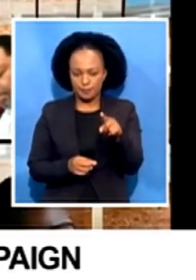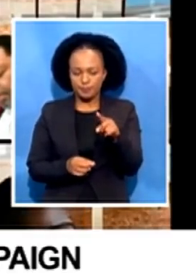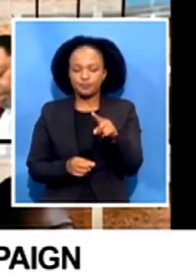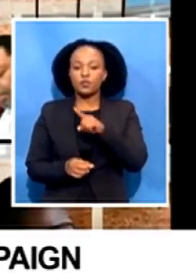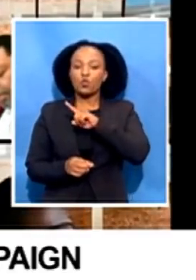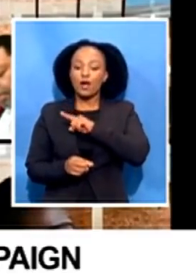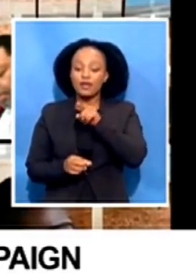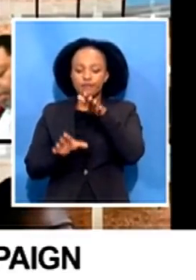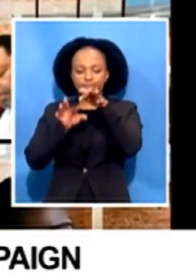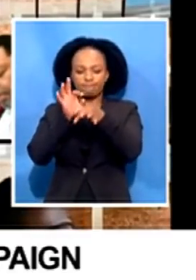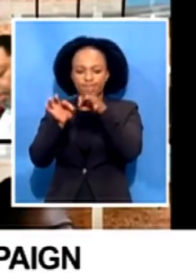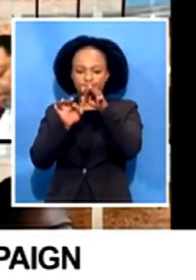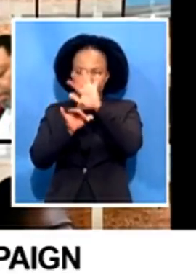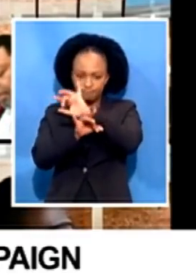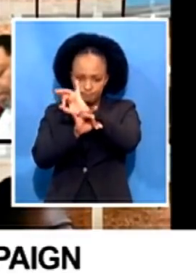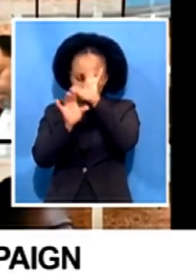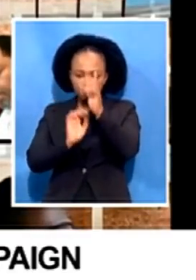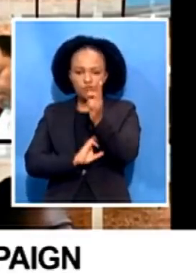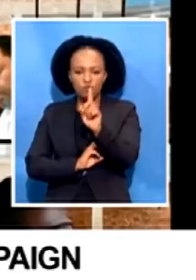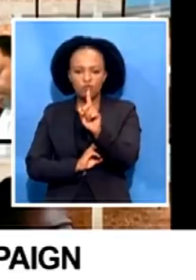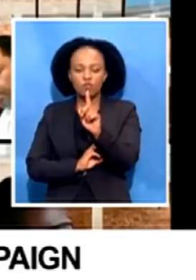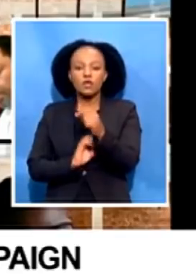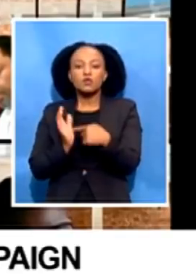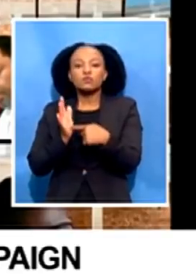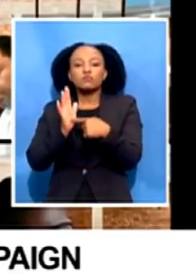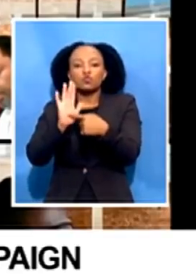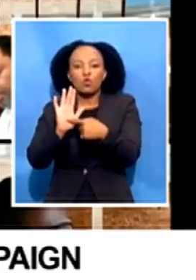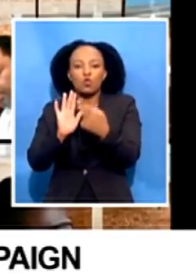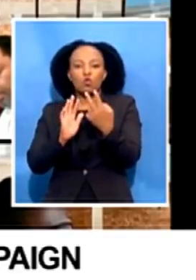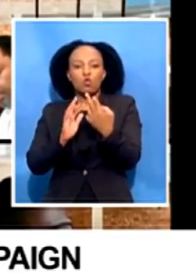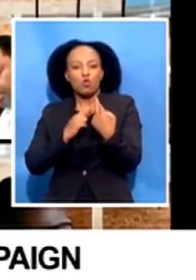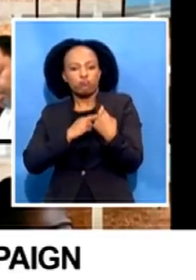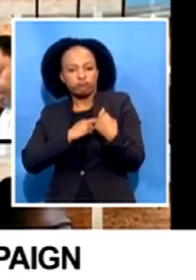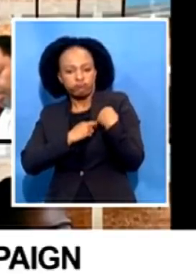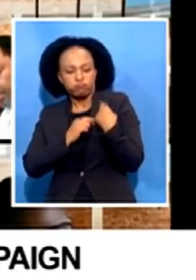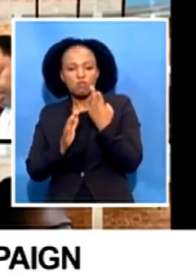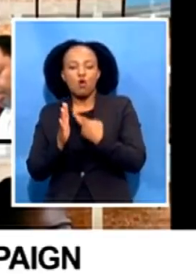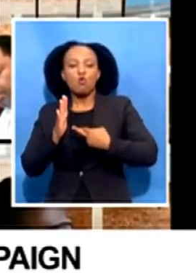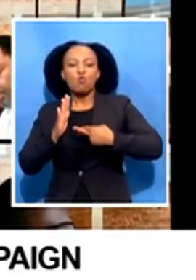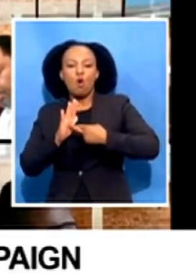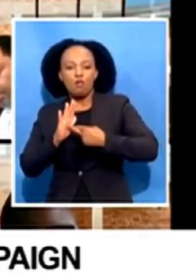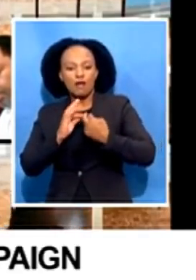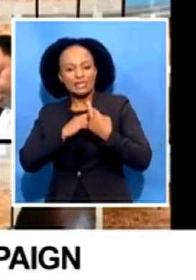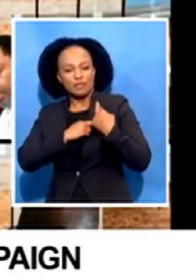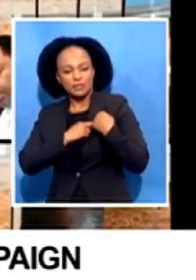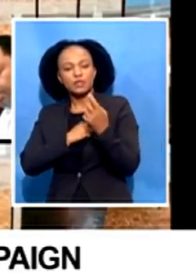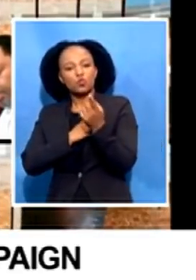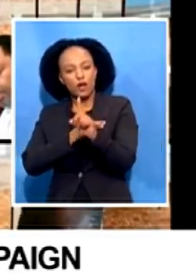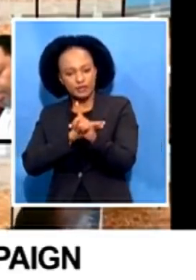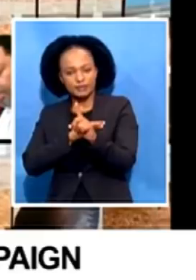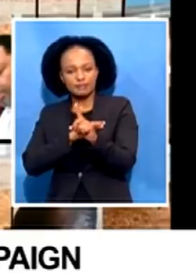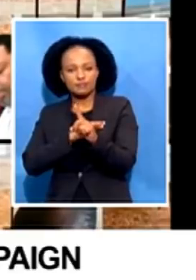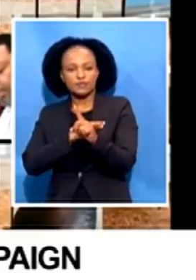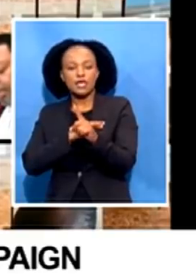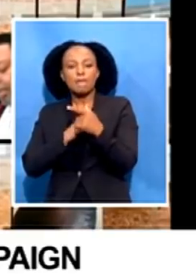the scope of the functions of the public protector. I underscore this section because the court